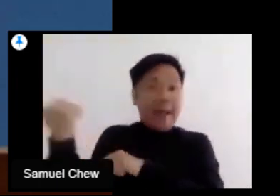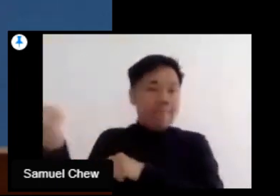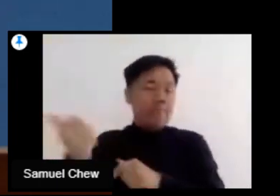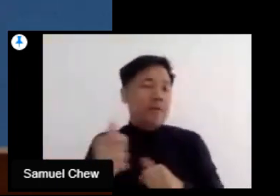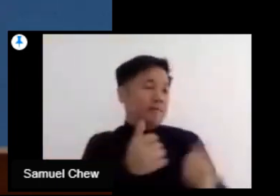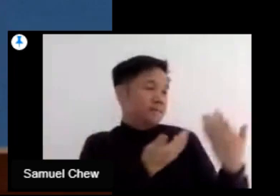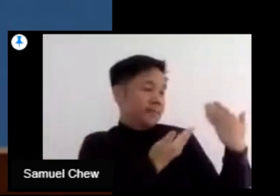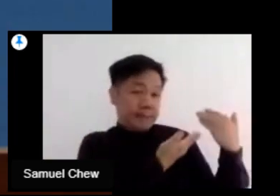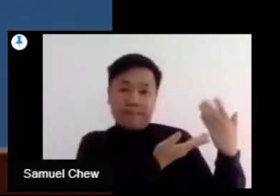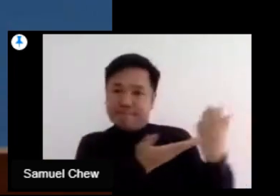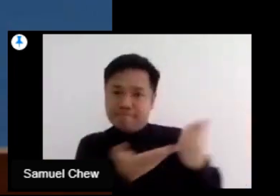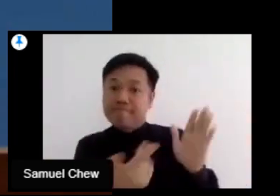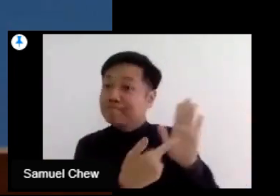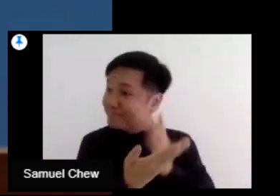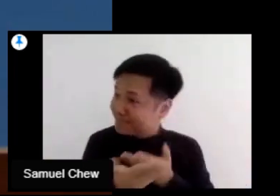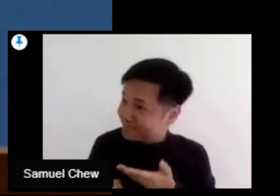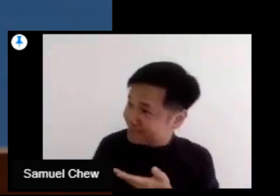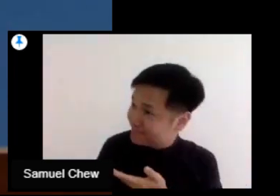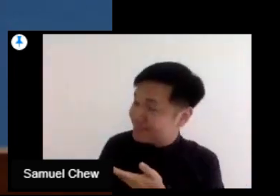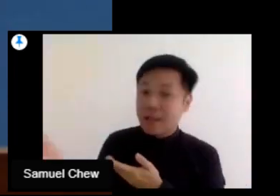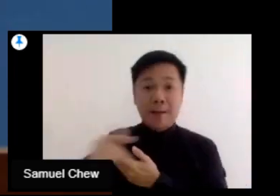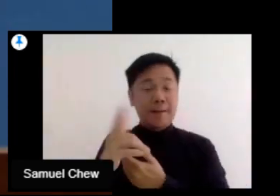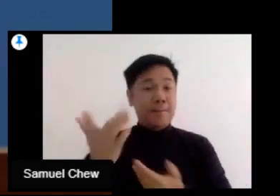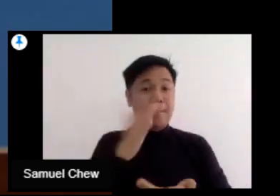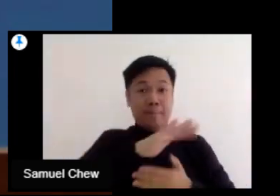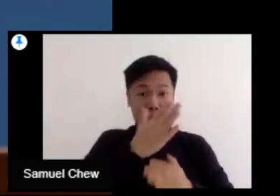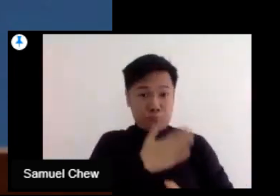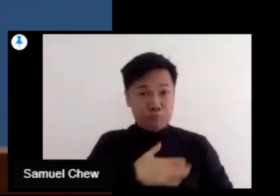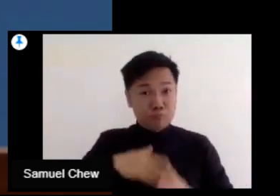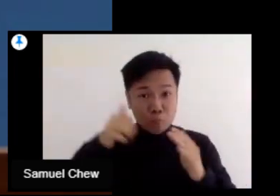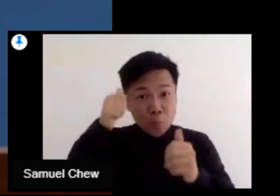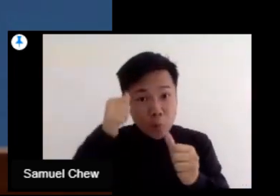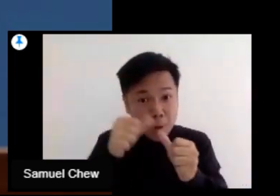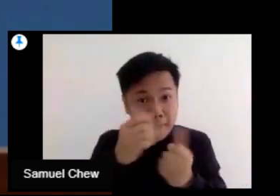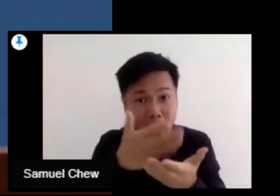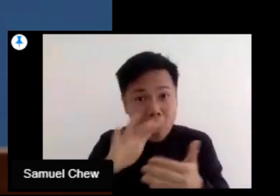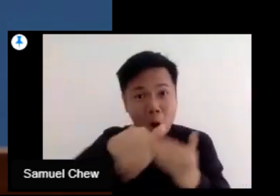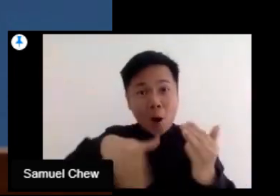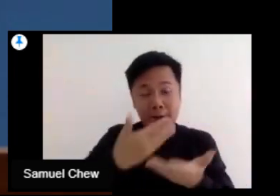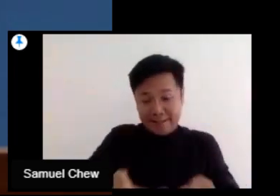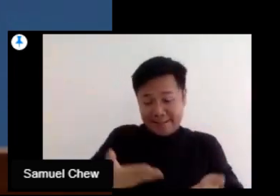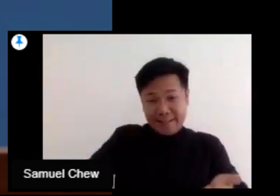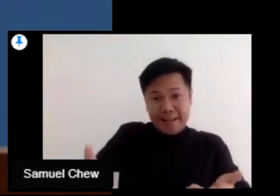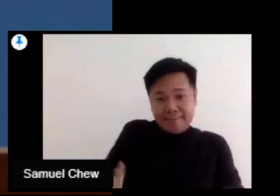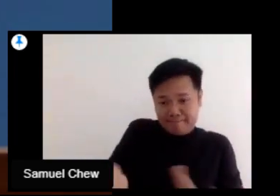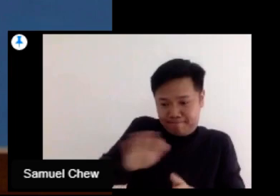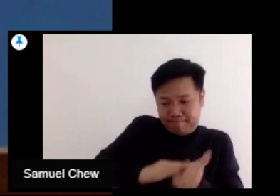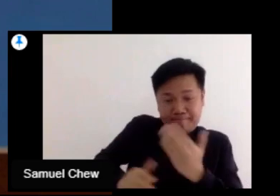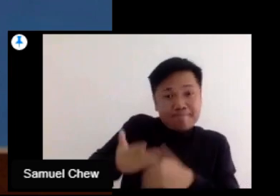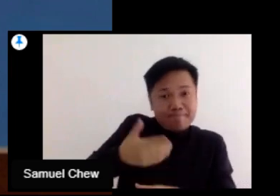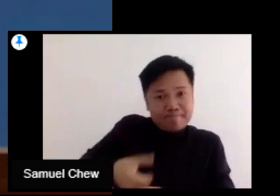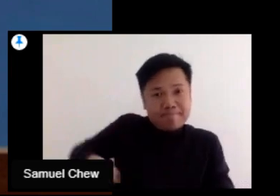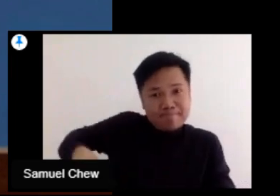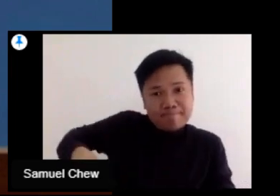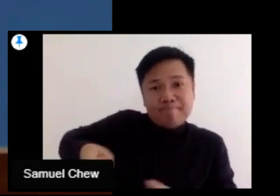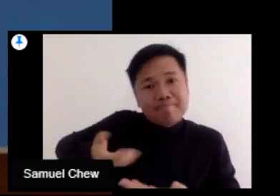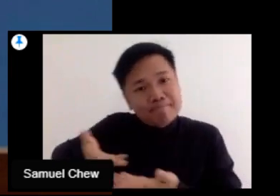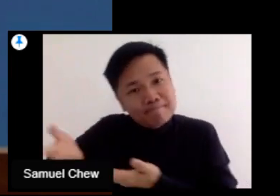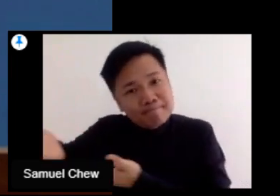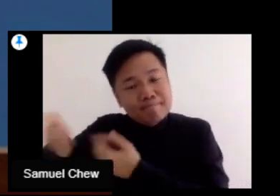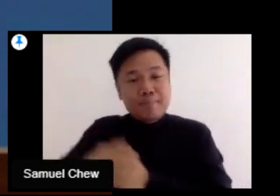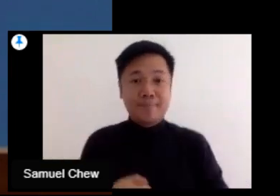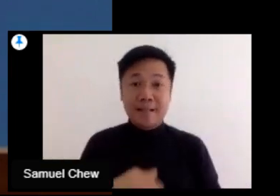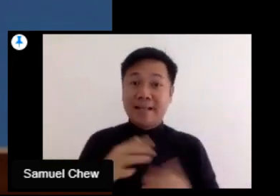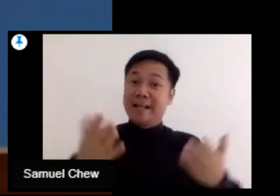Please ensure that you have your valuables and personal belongings with you. With this,